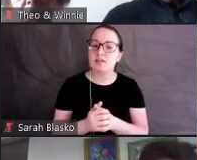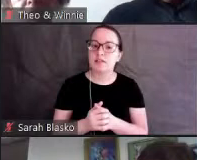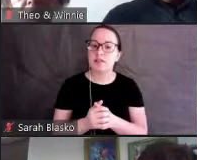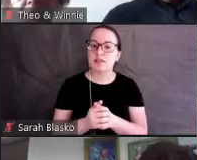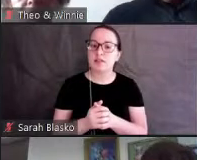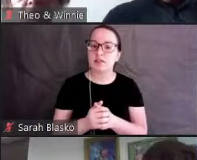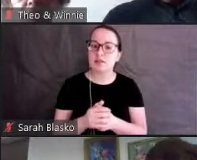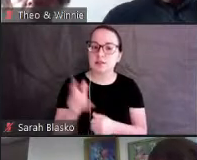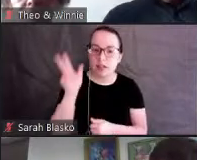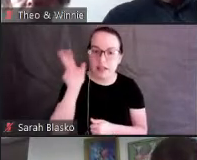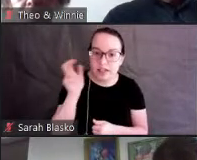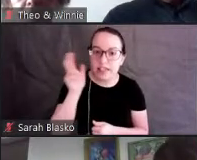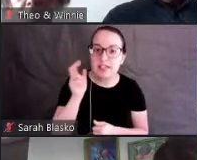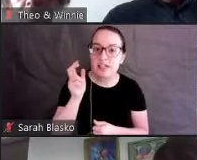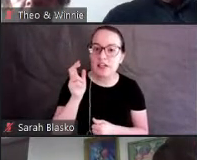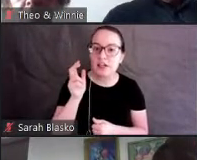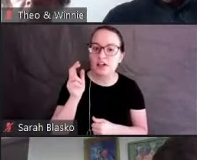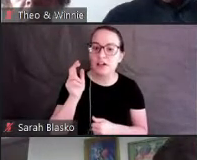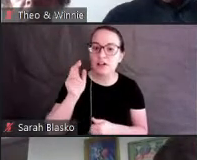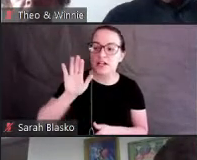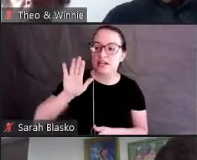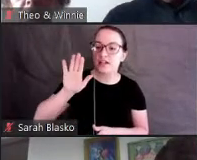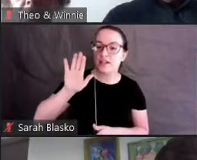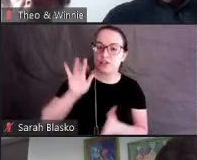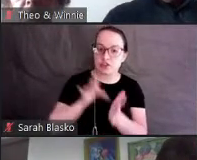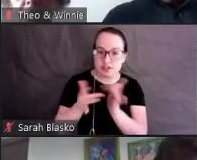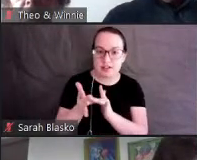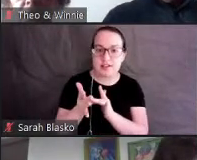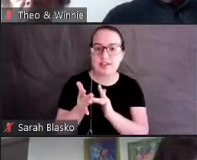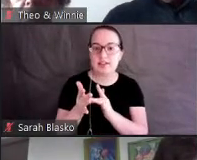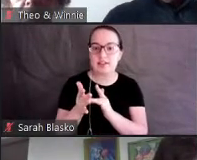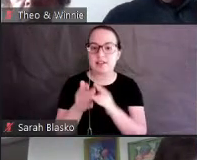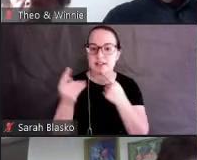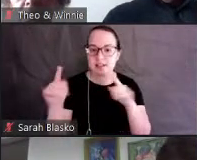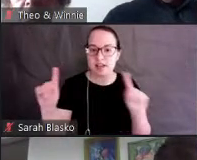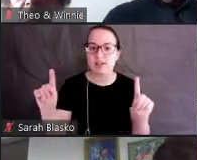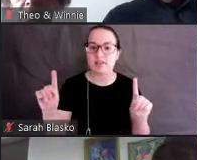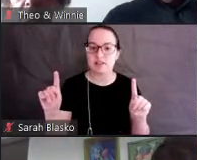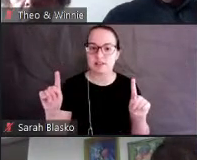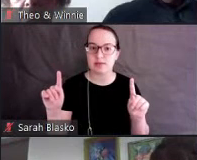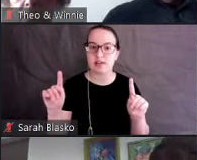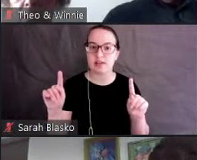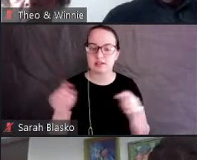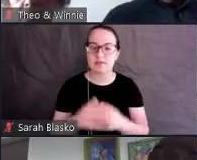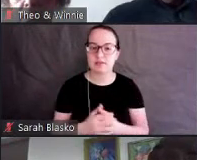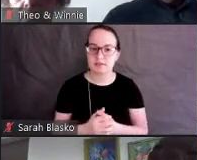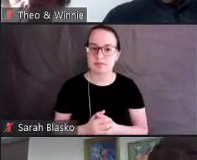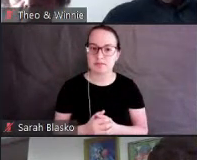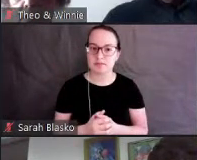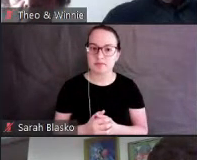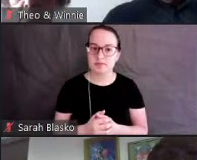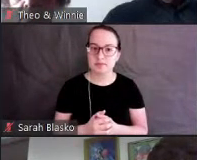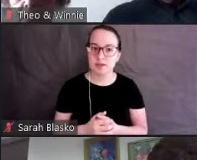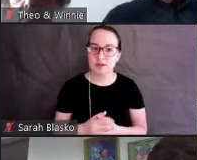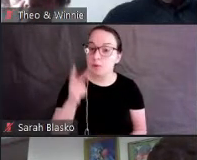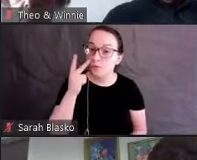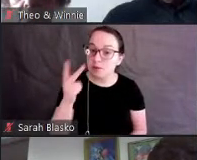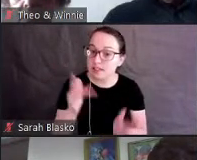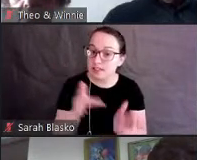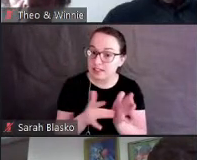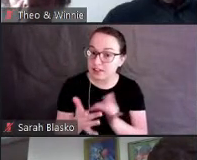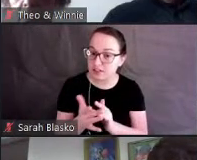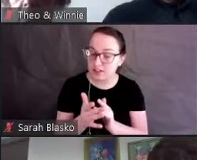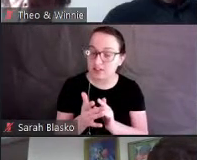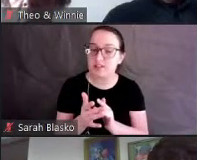to all the things that would claim residency and ownership of this planet. We see Jesus